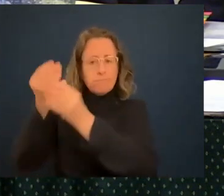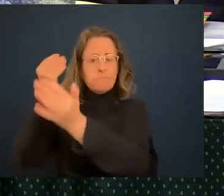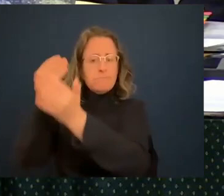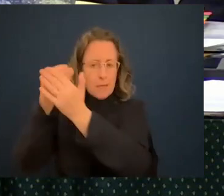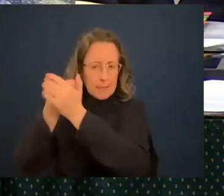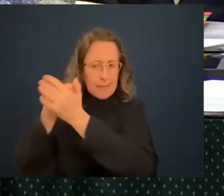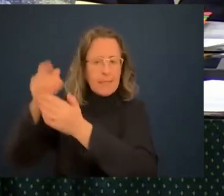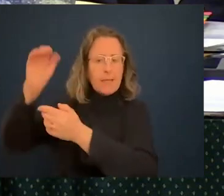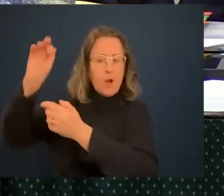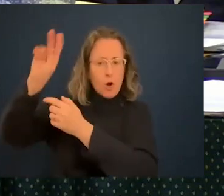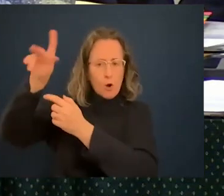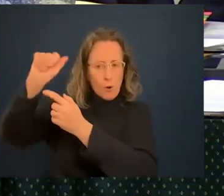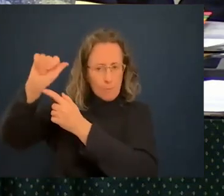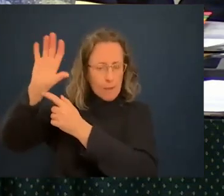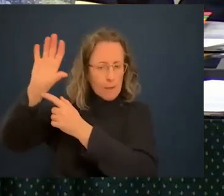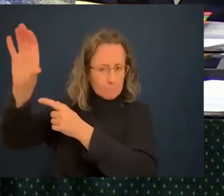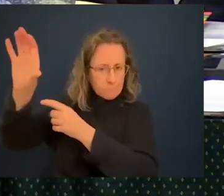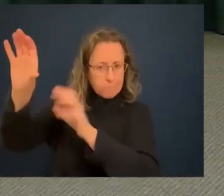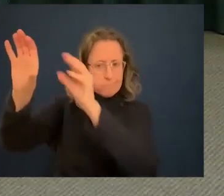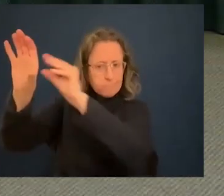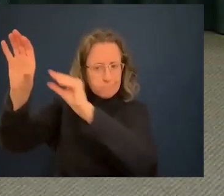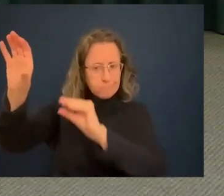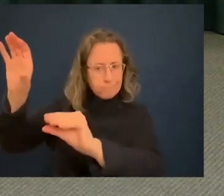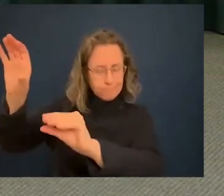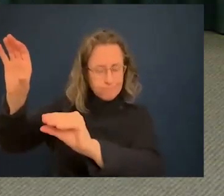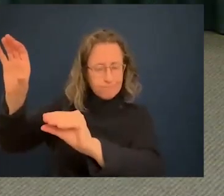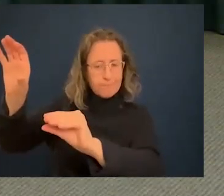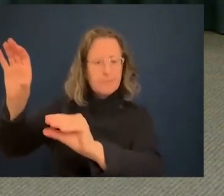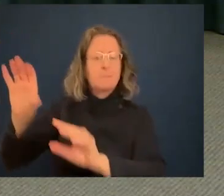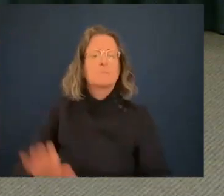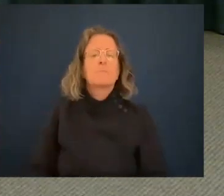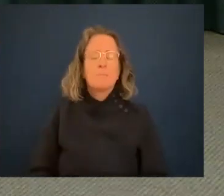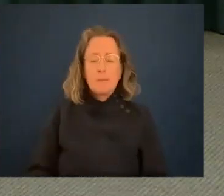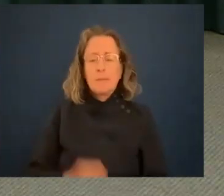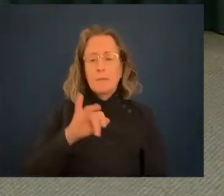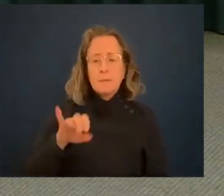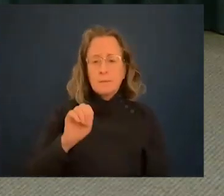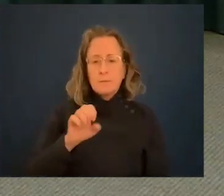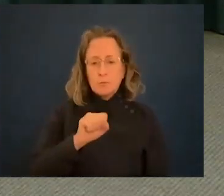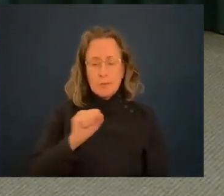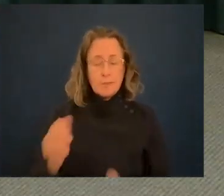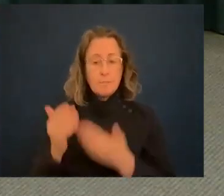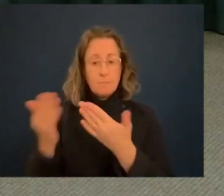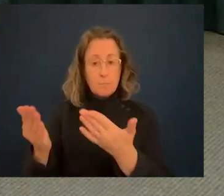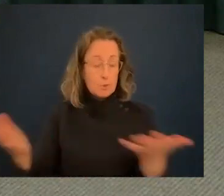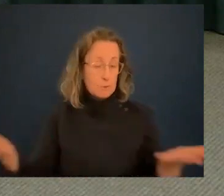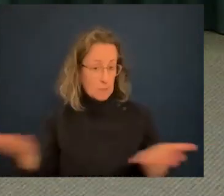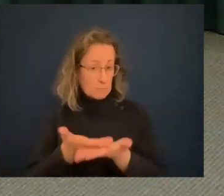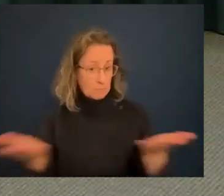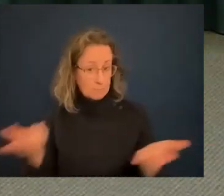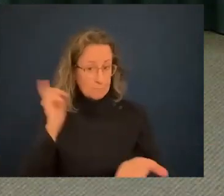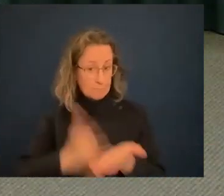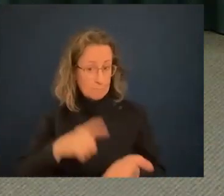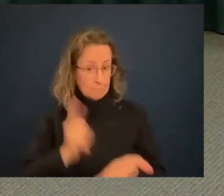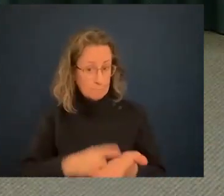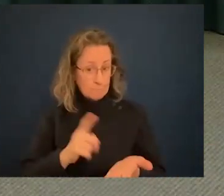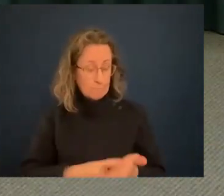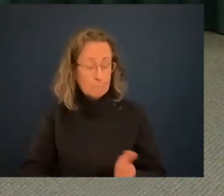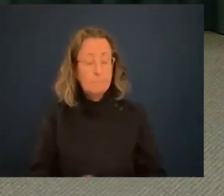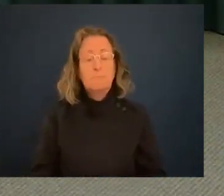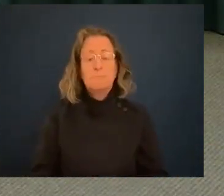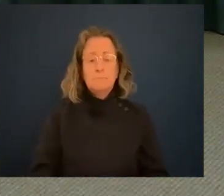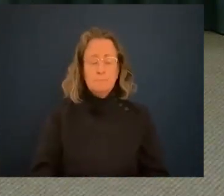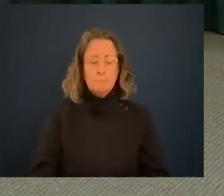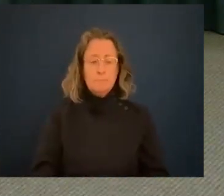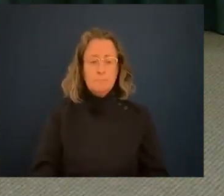plan act funding okay Jess has made a motion and let's have some discussion on the motion um other board members